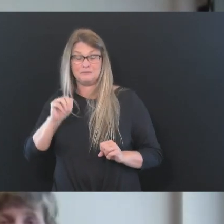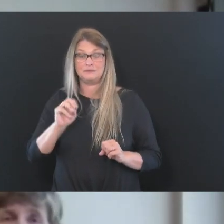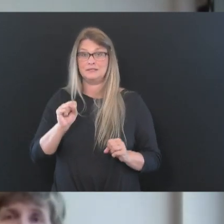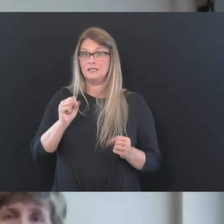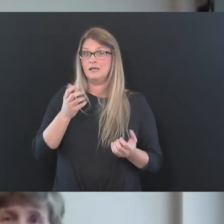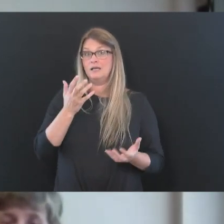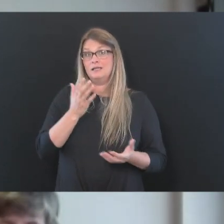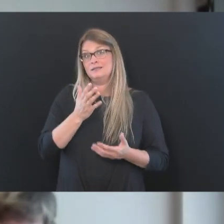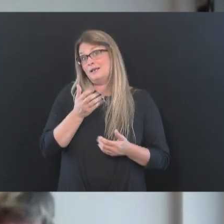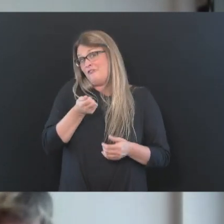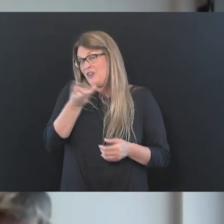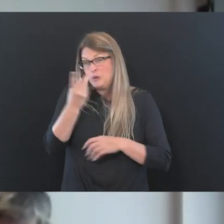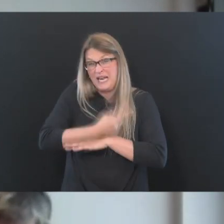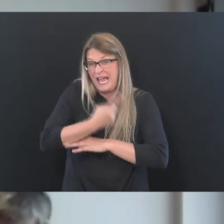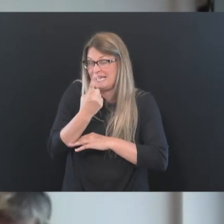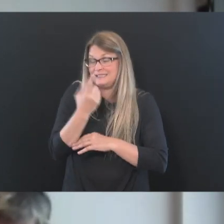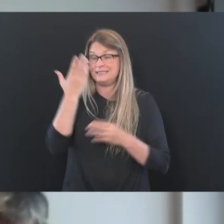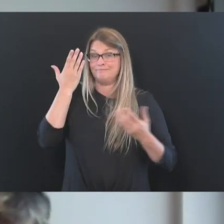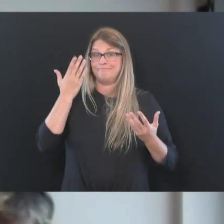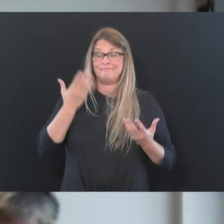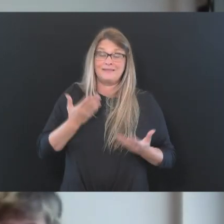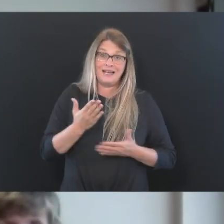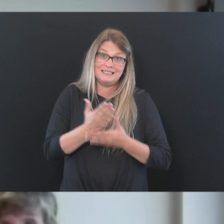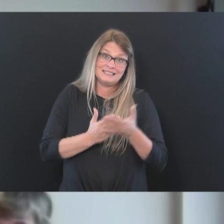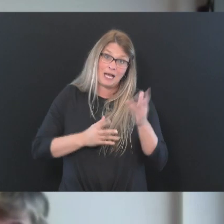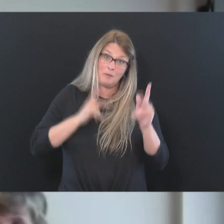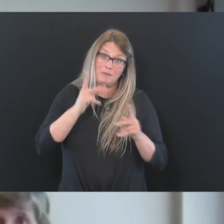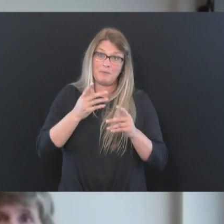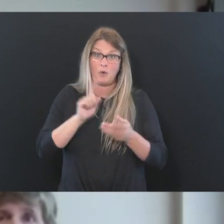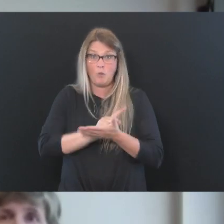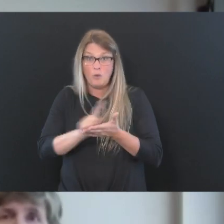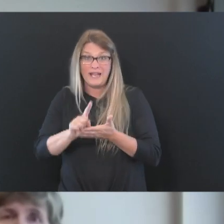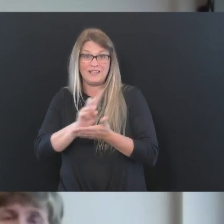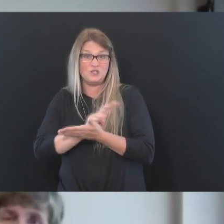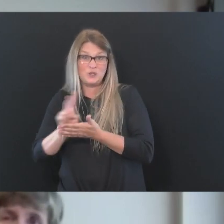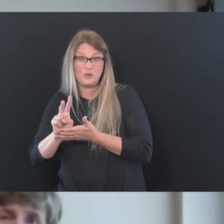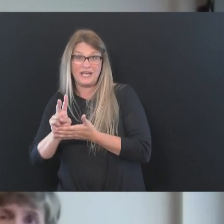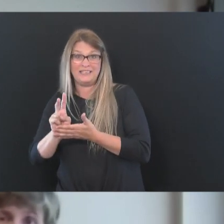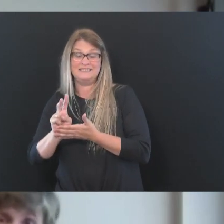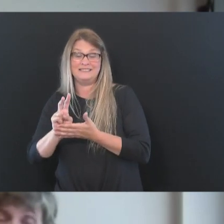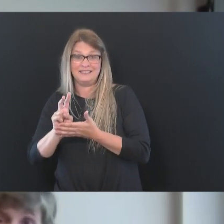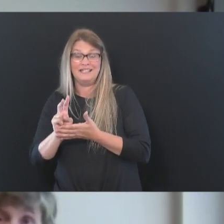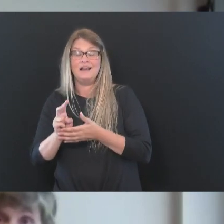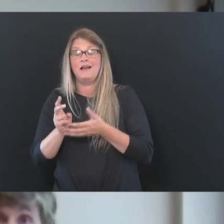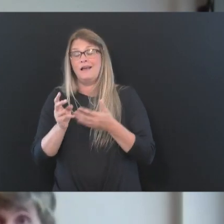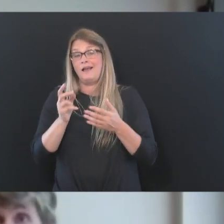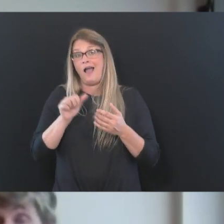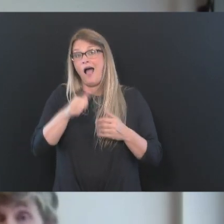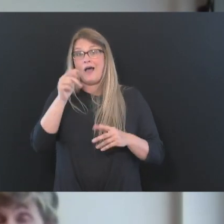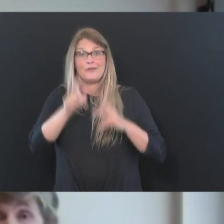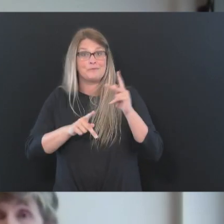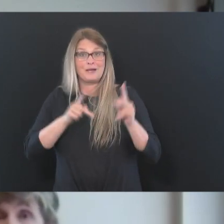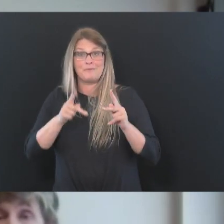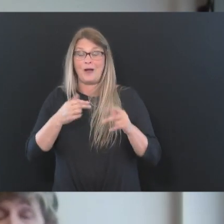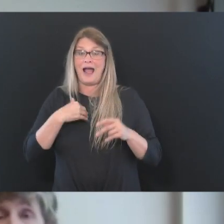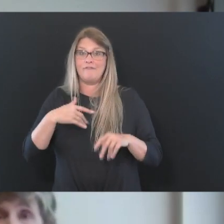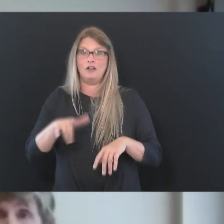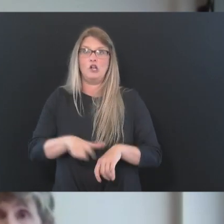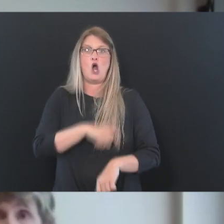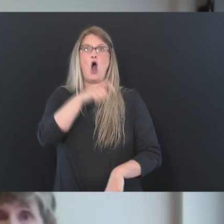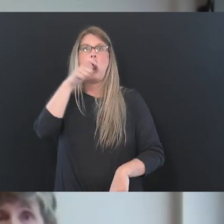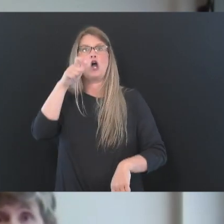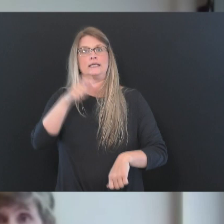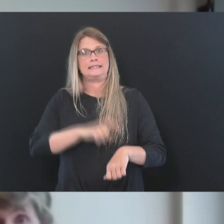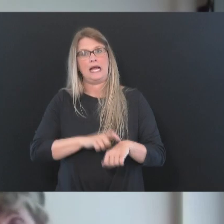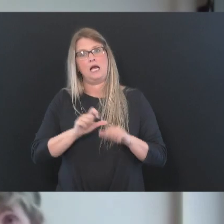disease. For several folks, it will be a week or two. And then you've got individuals who really have long-term